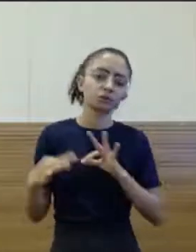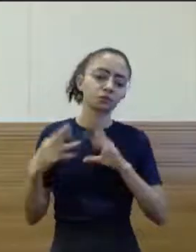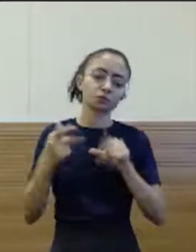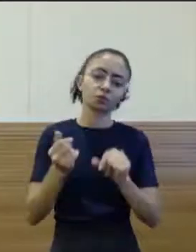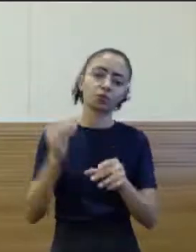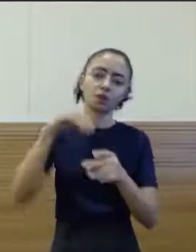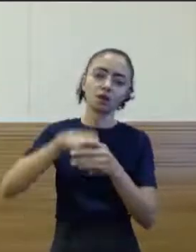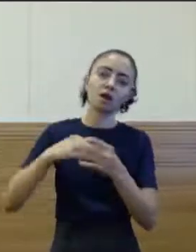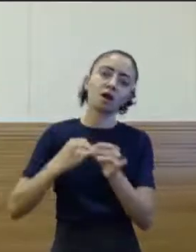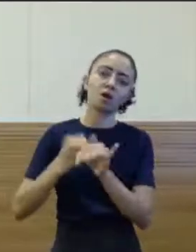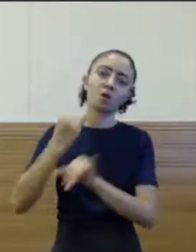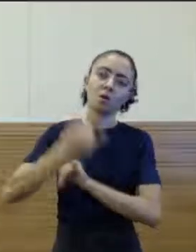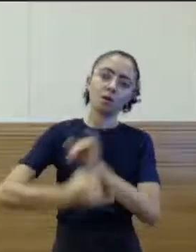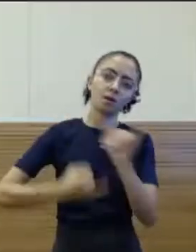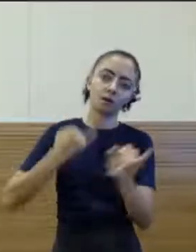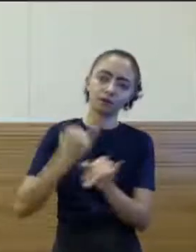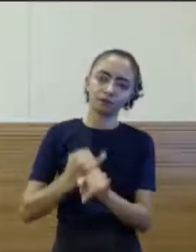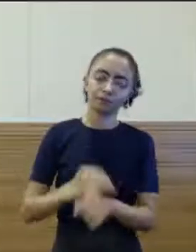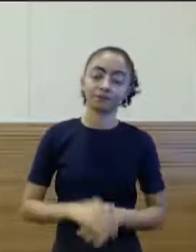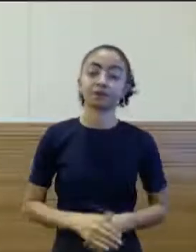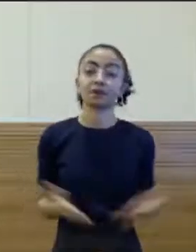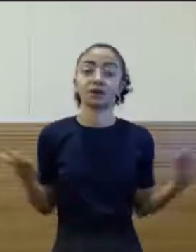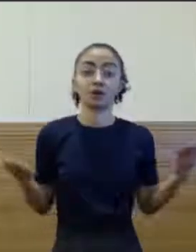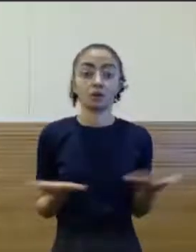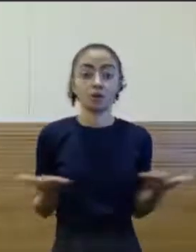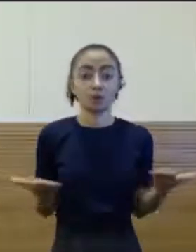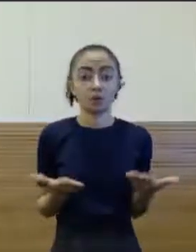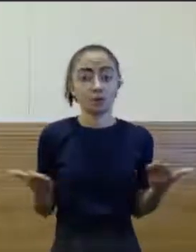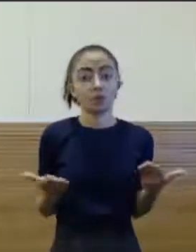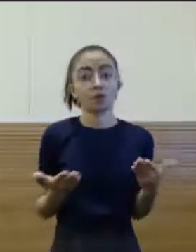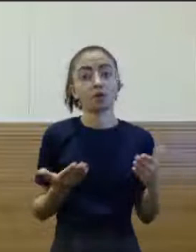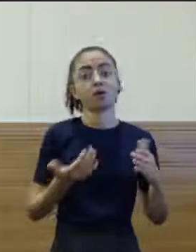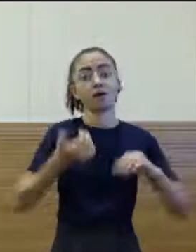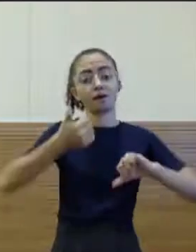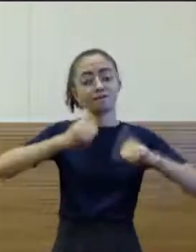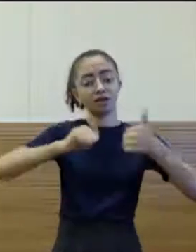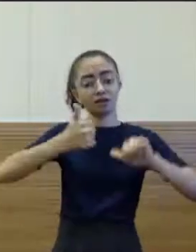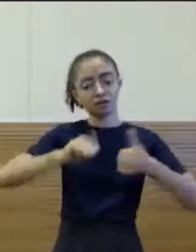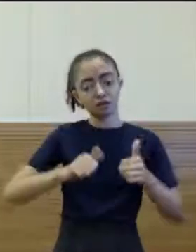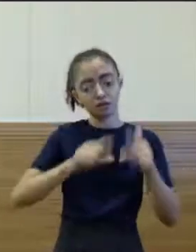of those researchers. So we are under review of those messages.